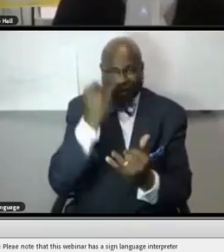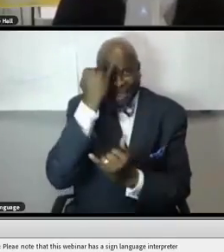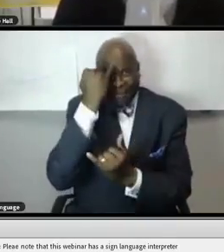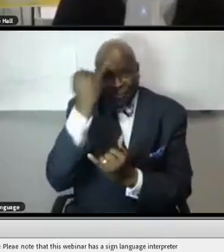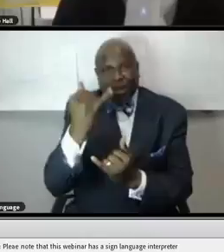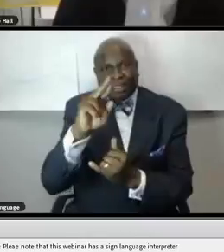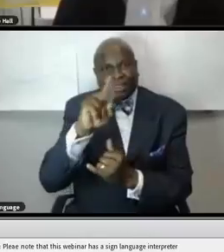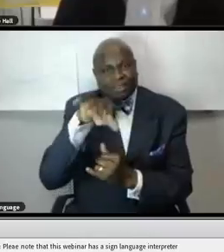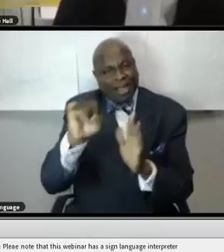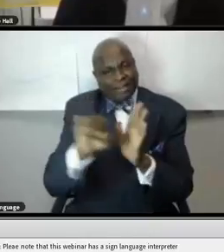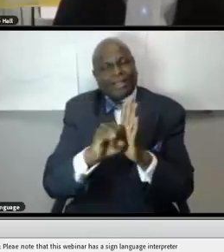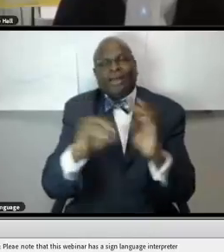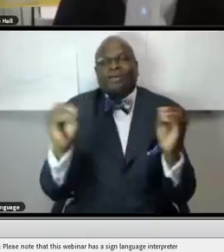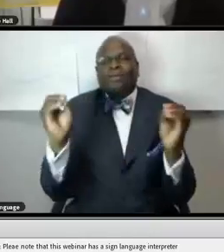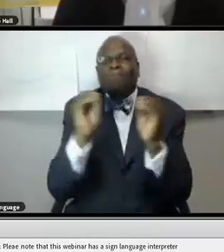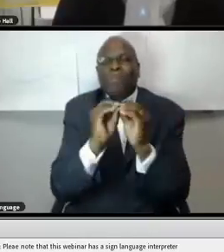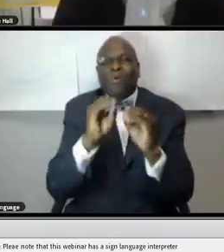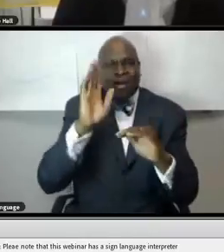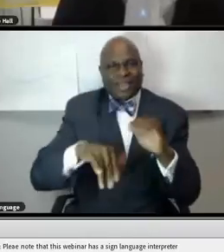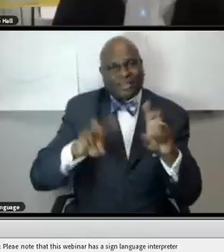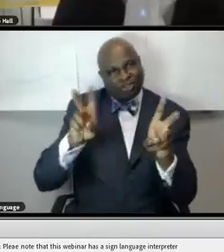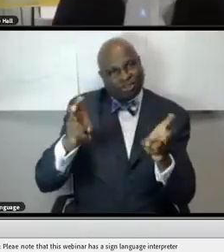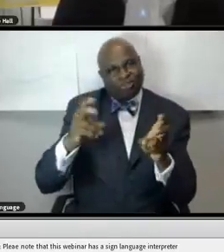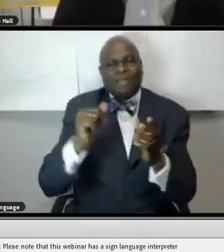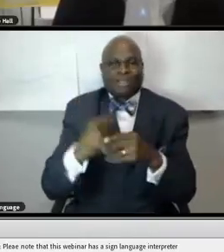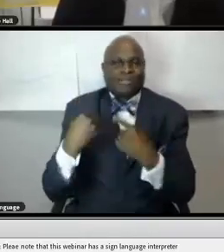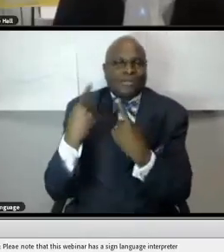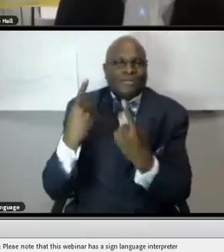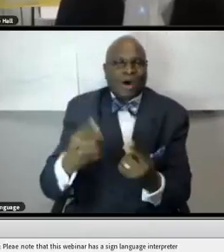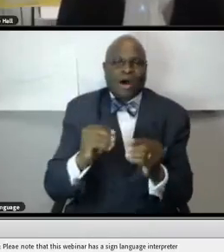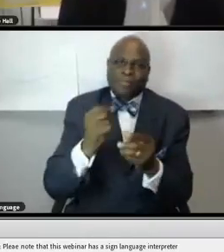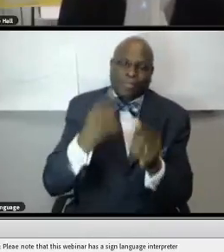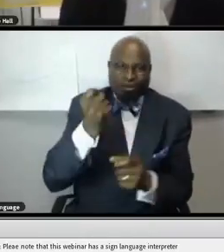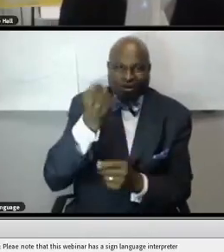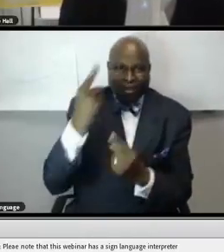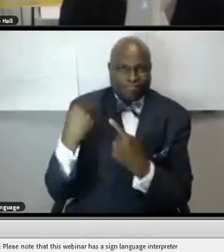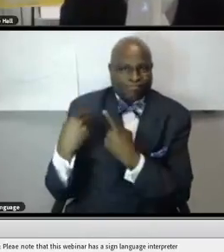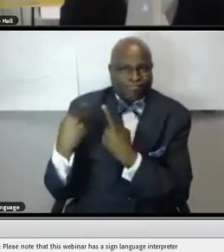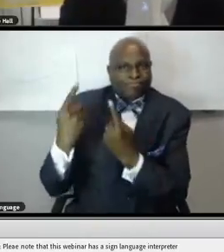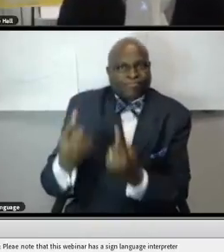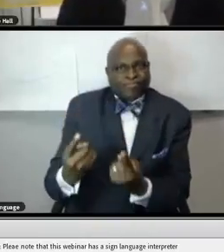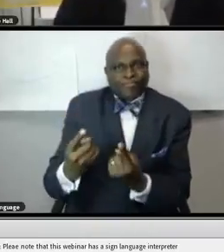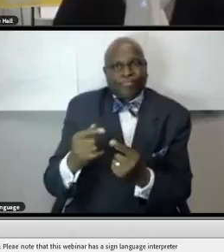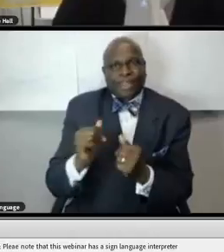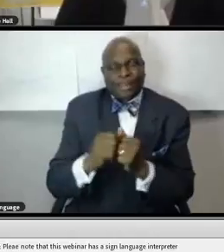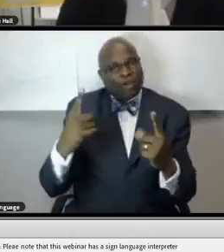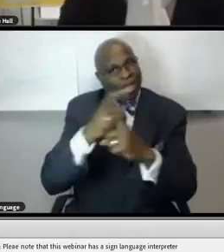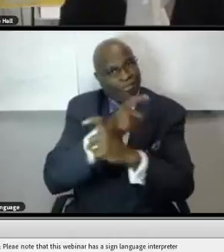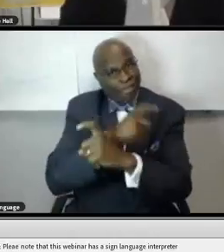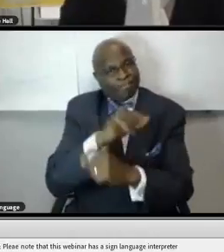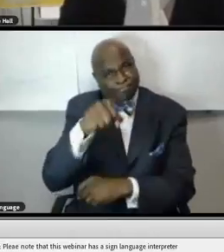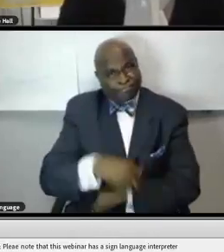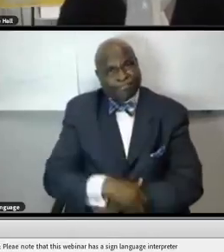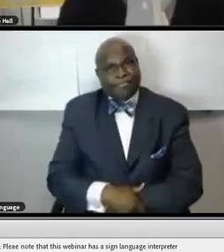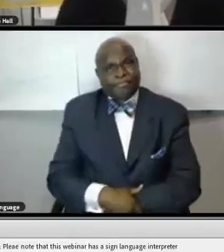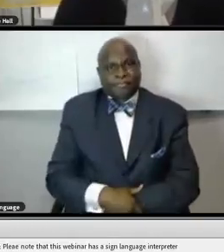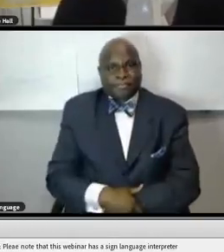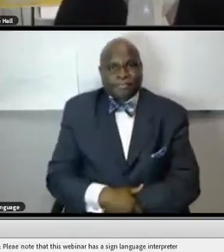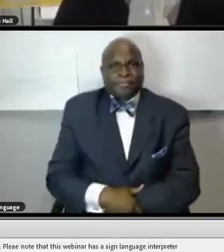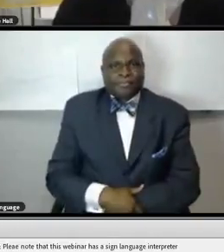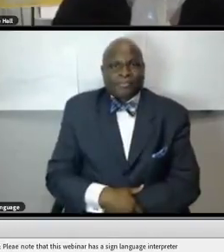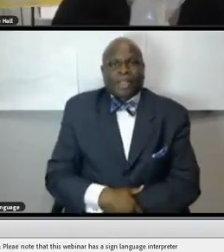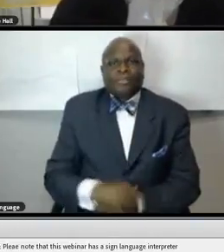identity is much more than the issues that have so far been put on the table. And it's very complicated.